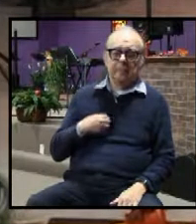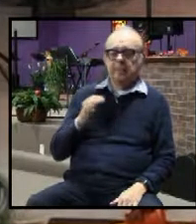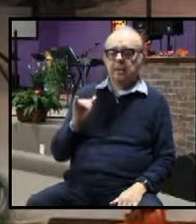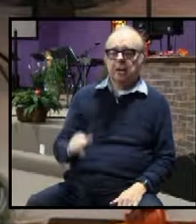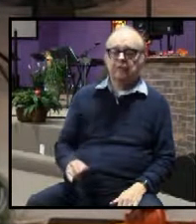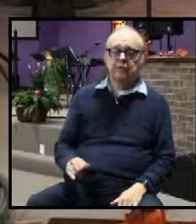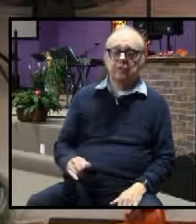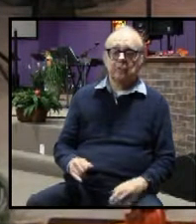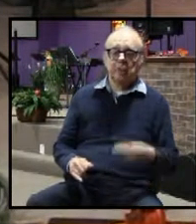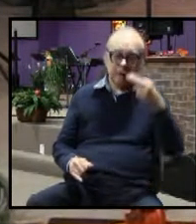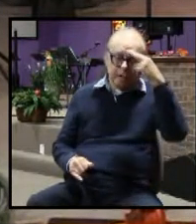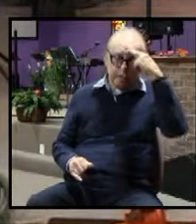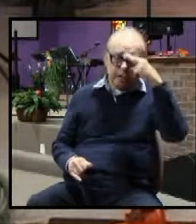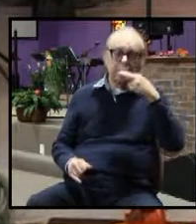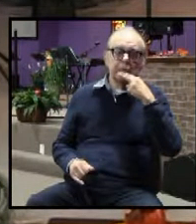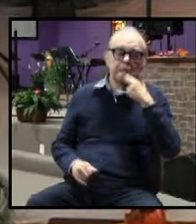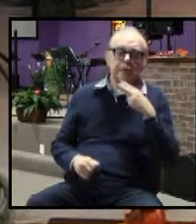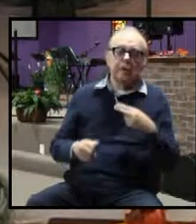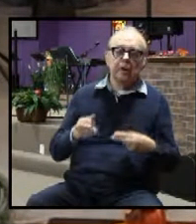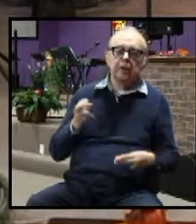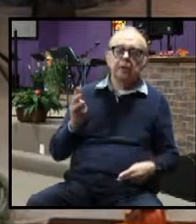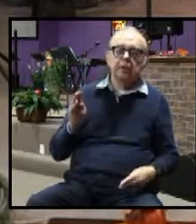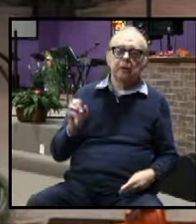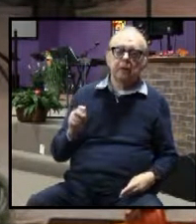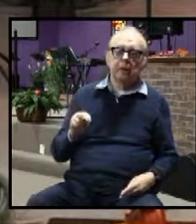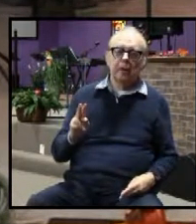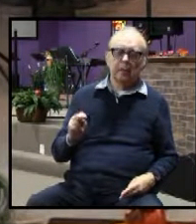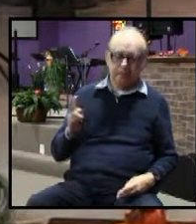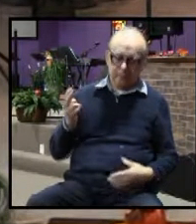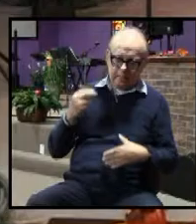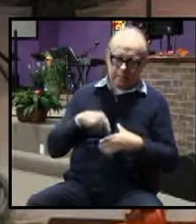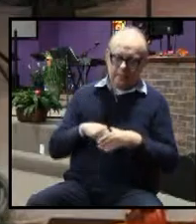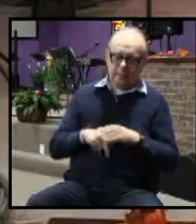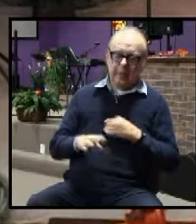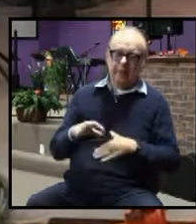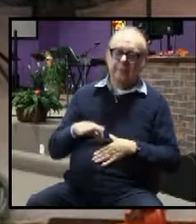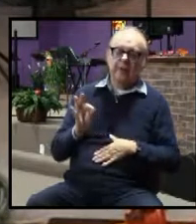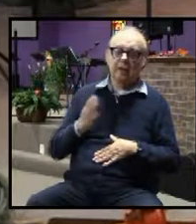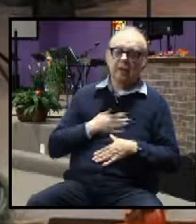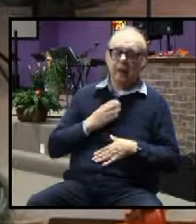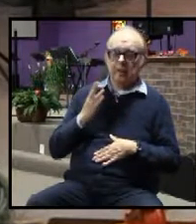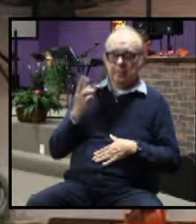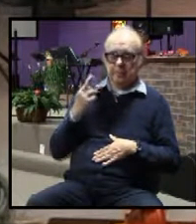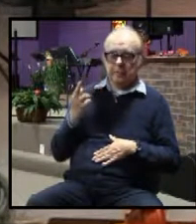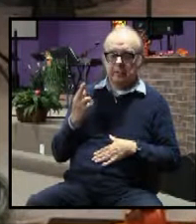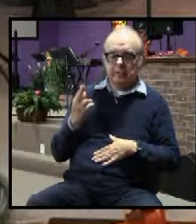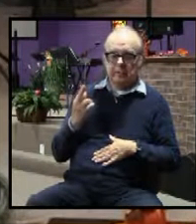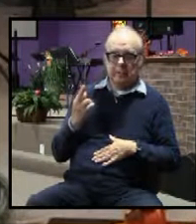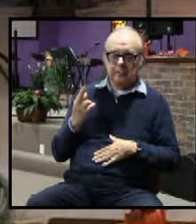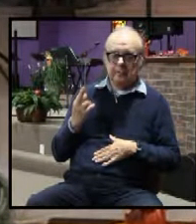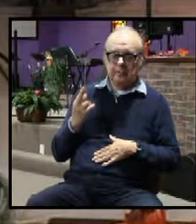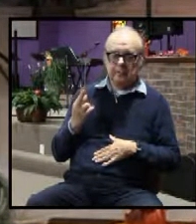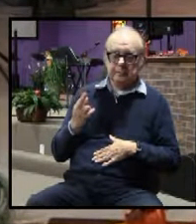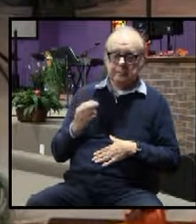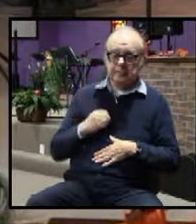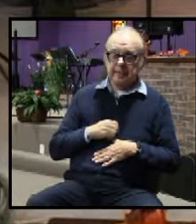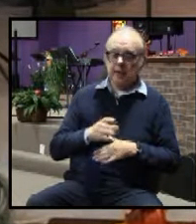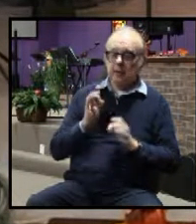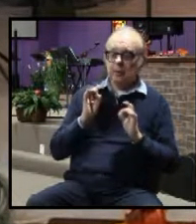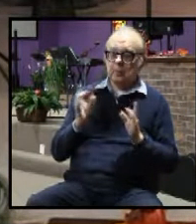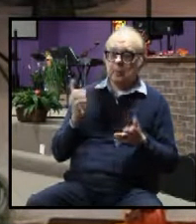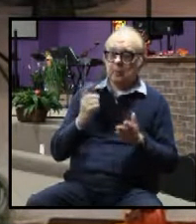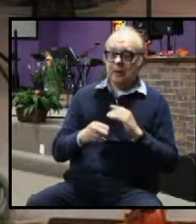And I am still human. And if I look inside myself to find my purpose, I'm going to tell you something. I do not like